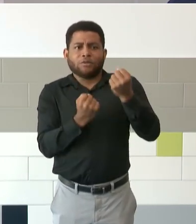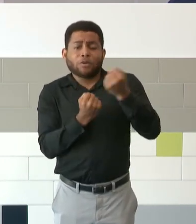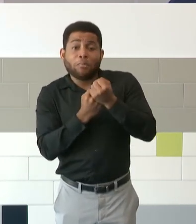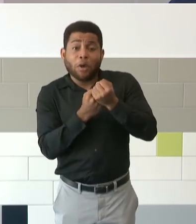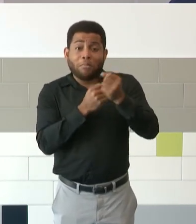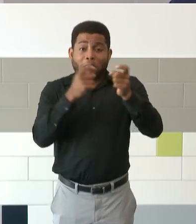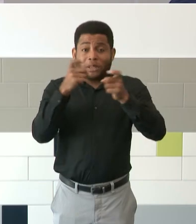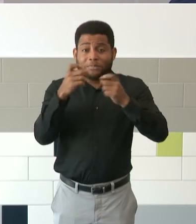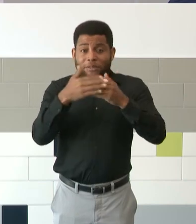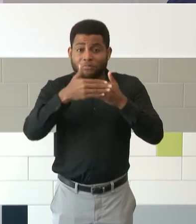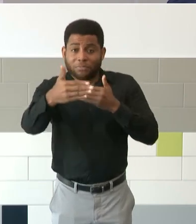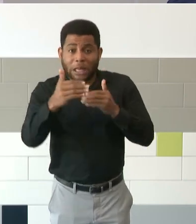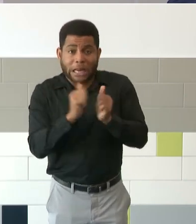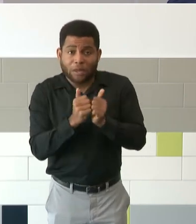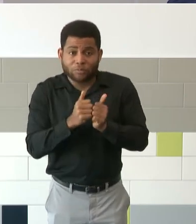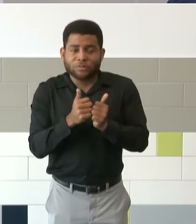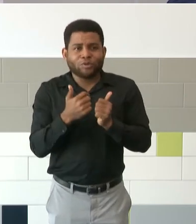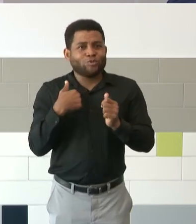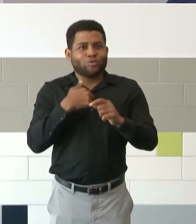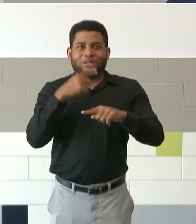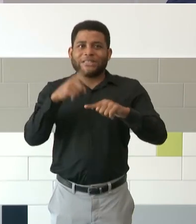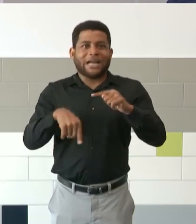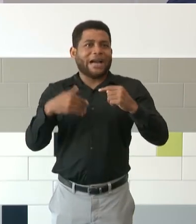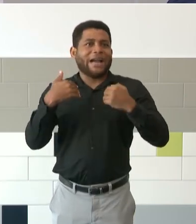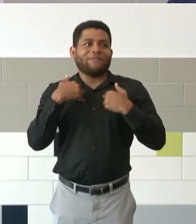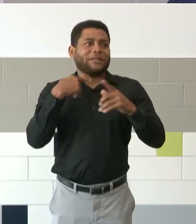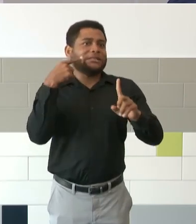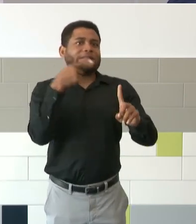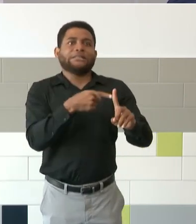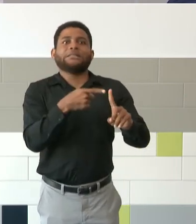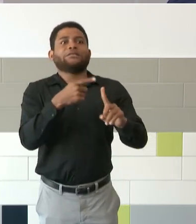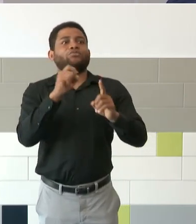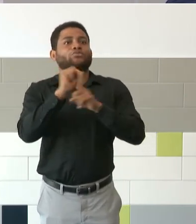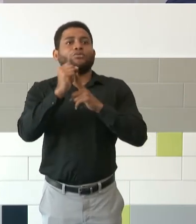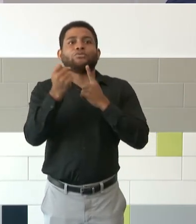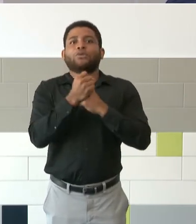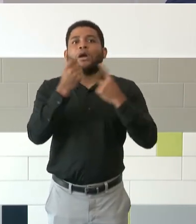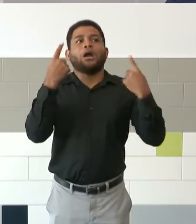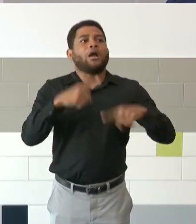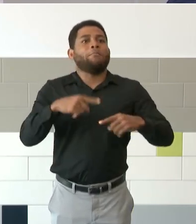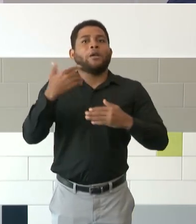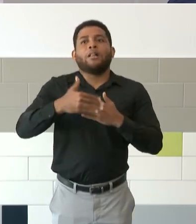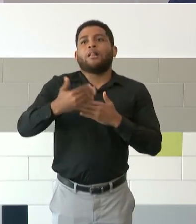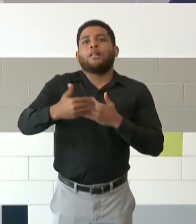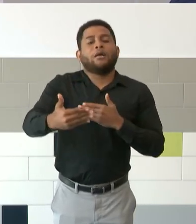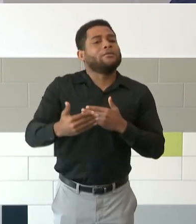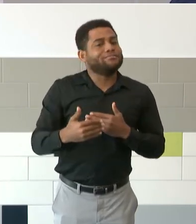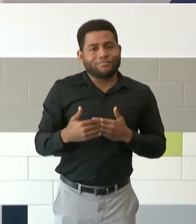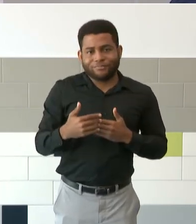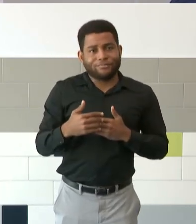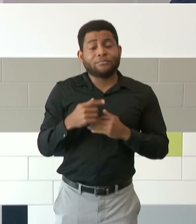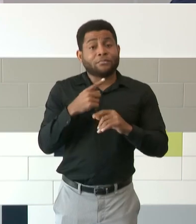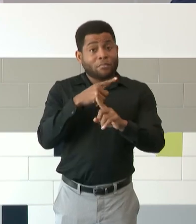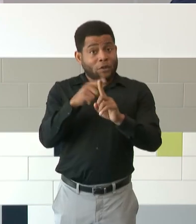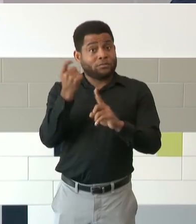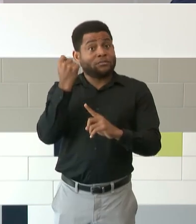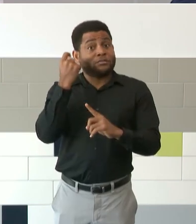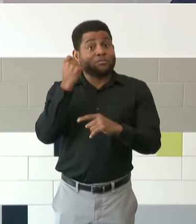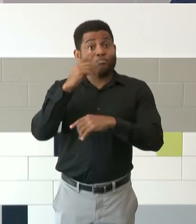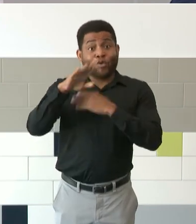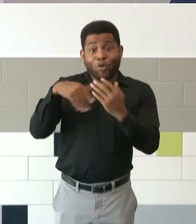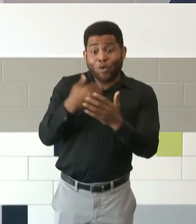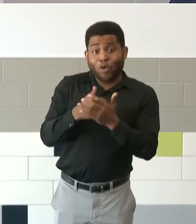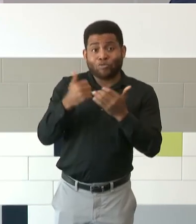situations like the situations we have, but I think everybody here actually is trying, and if we can be working